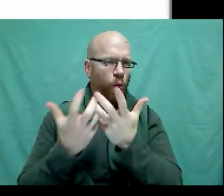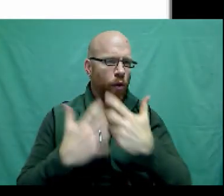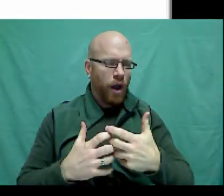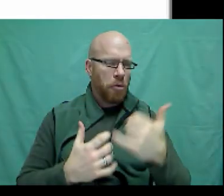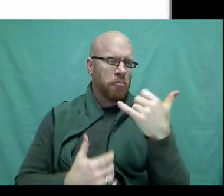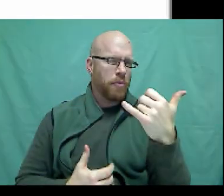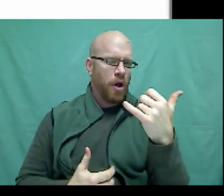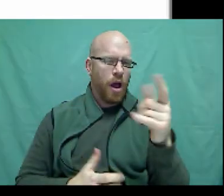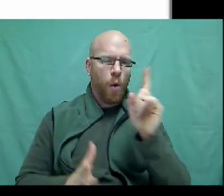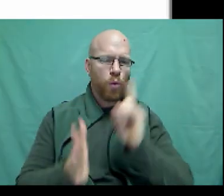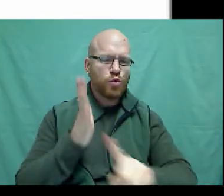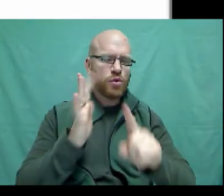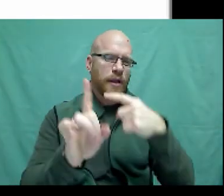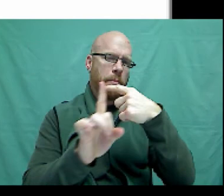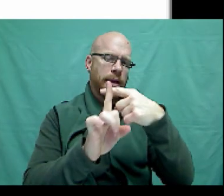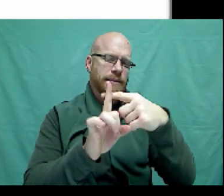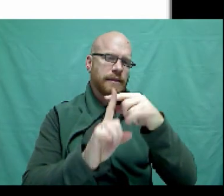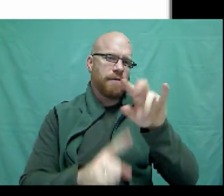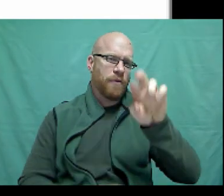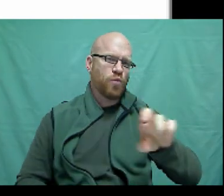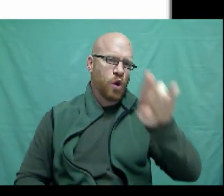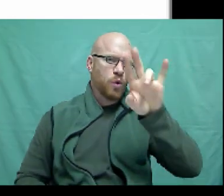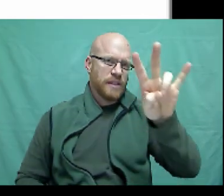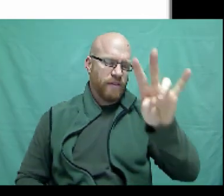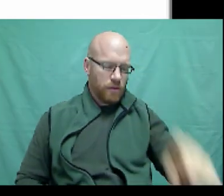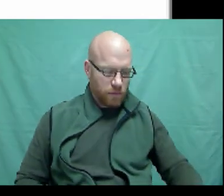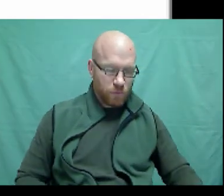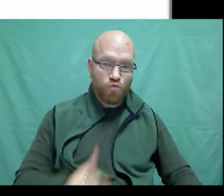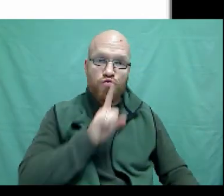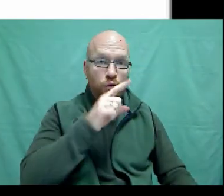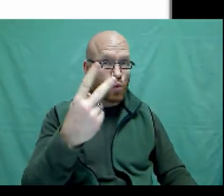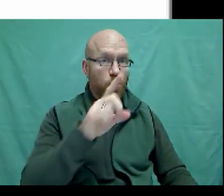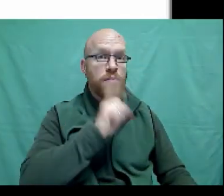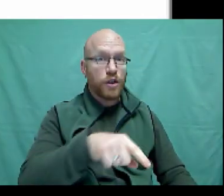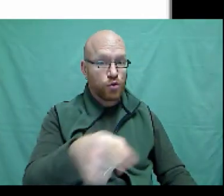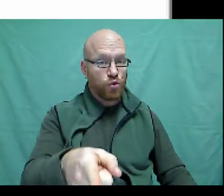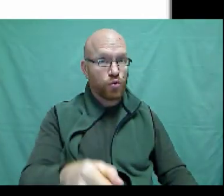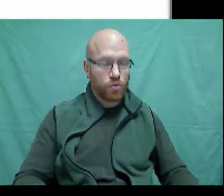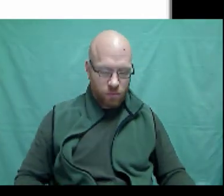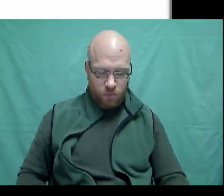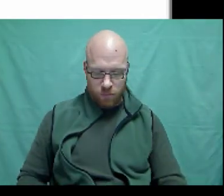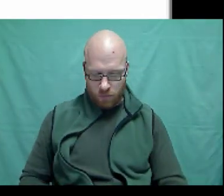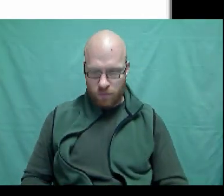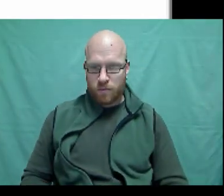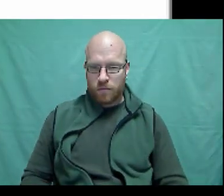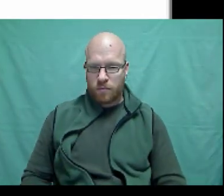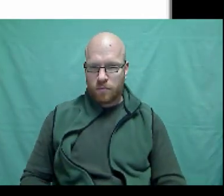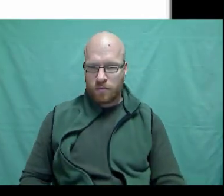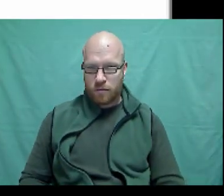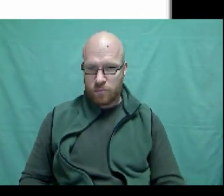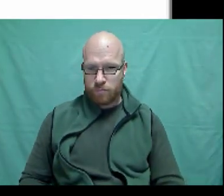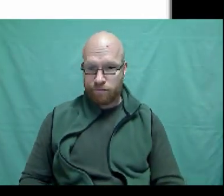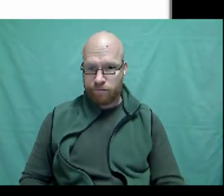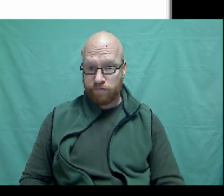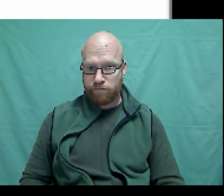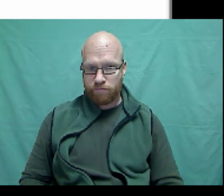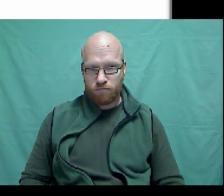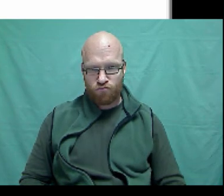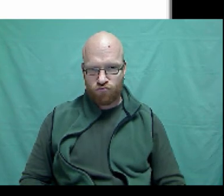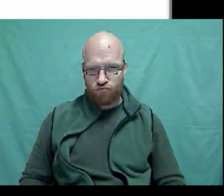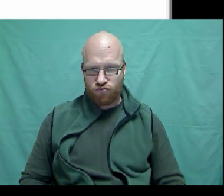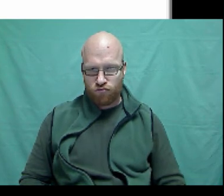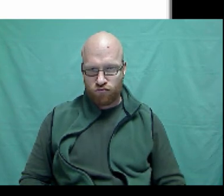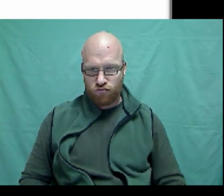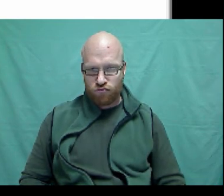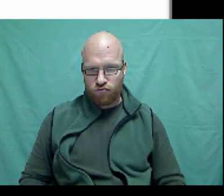as it is in the equation we have. I'm going to use this positive square root of 7 for our check, but understanding there is